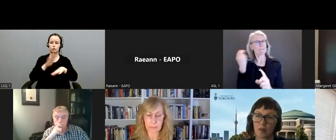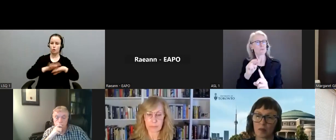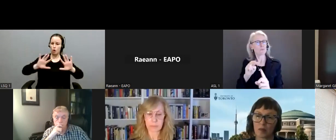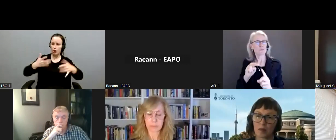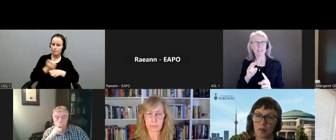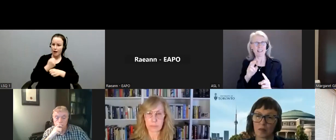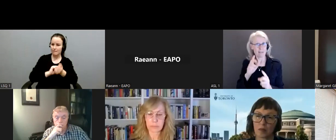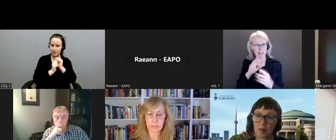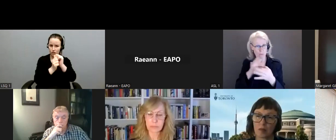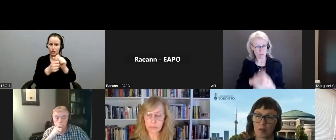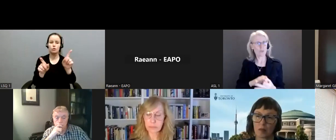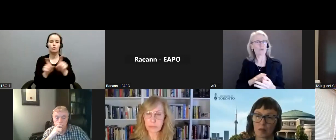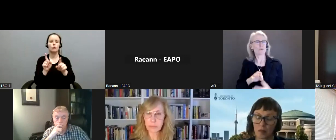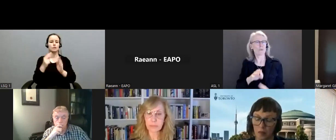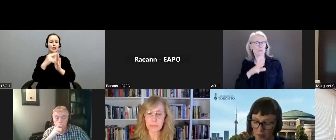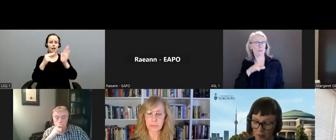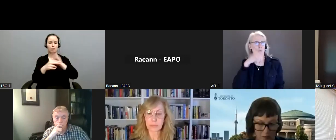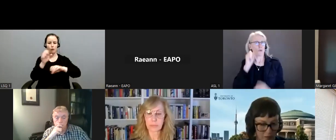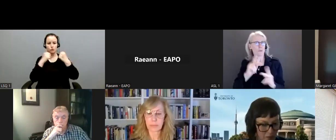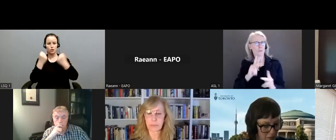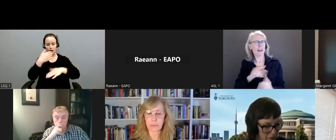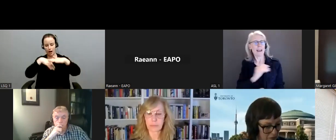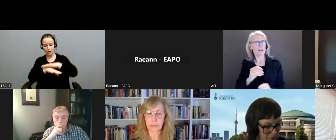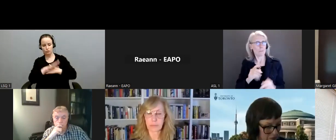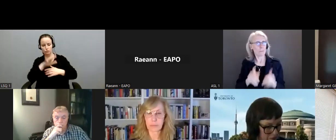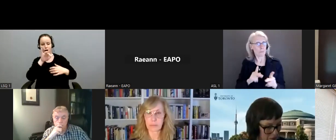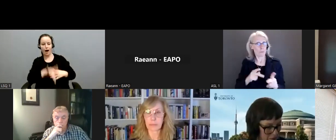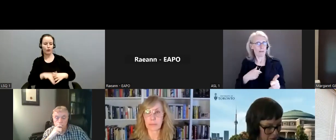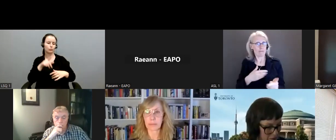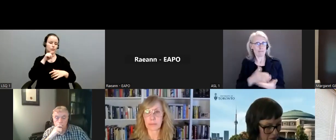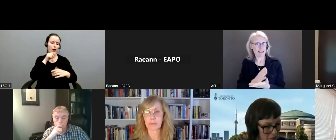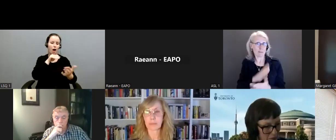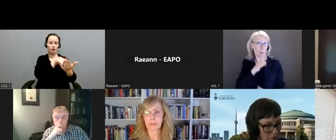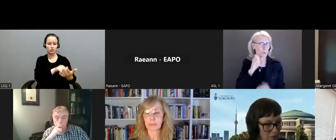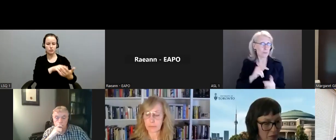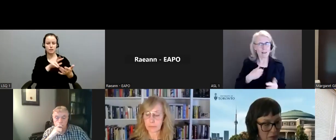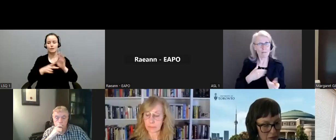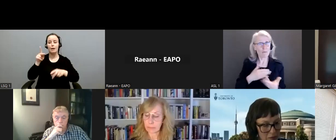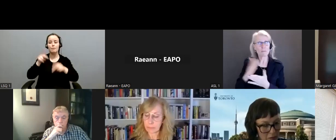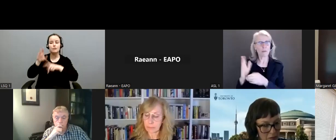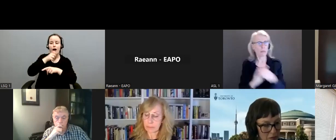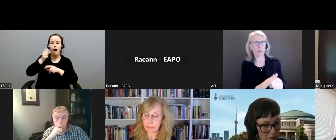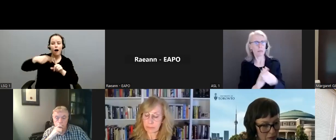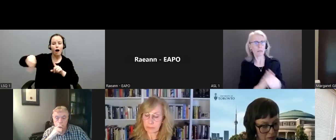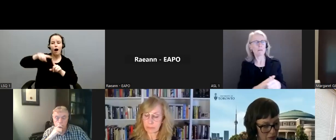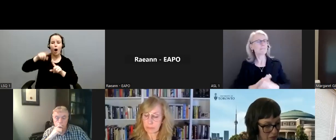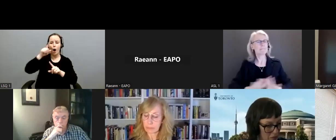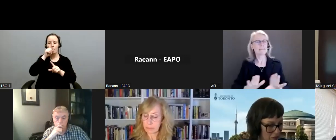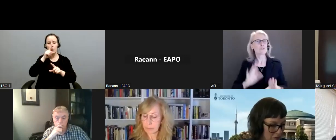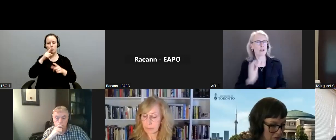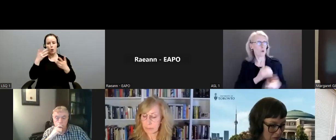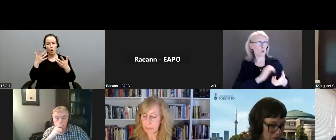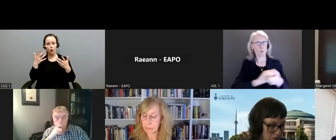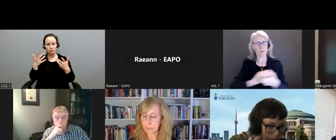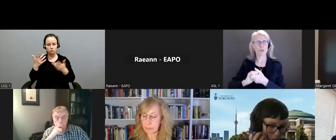ageism and restrict older persons from attaining their human rights. We intend to grow this coalition and use our collective